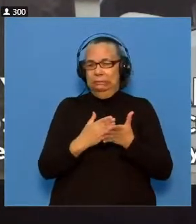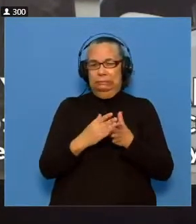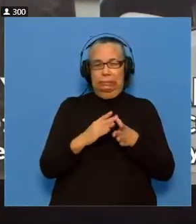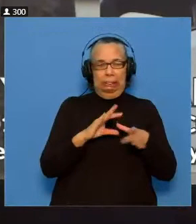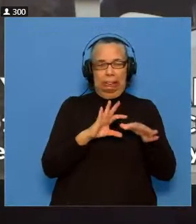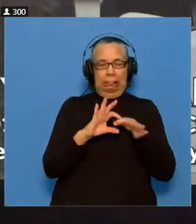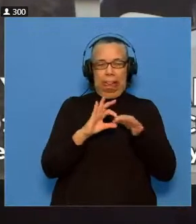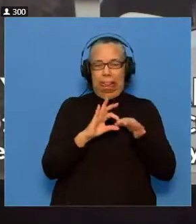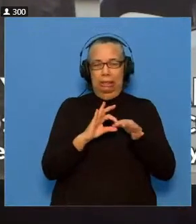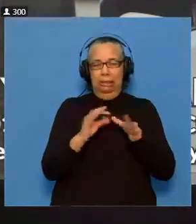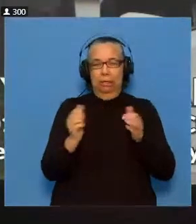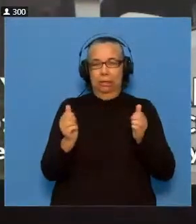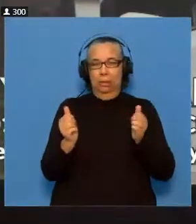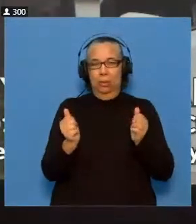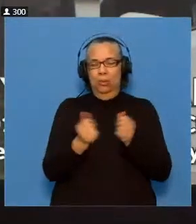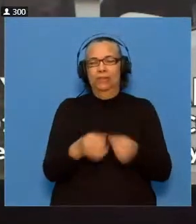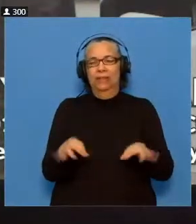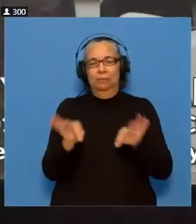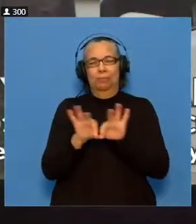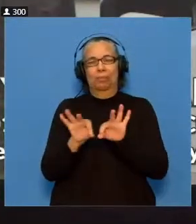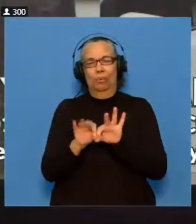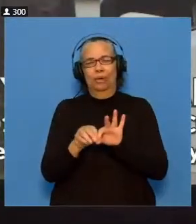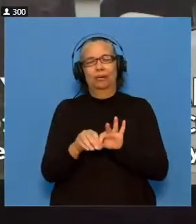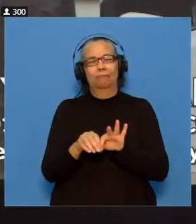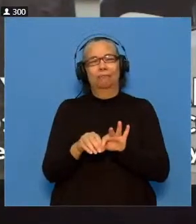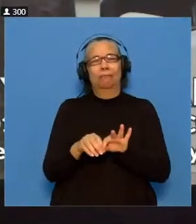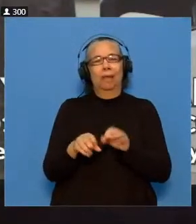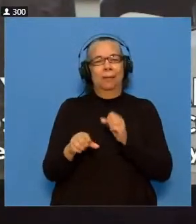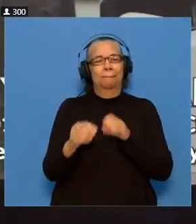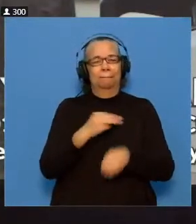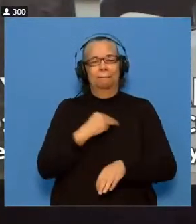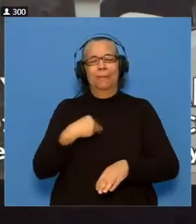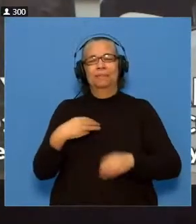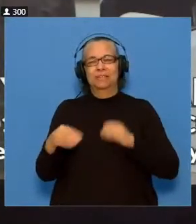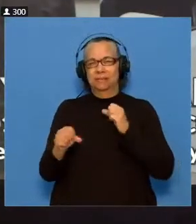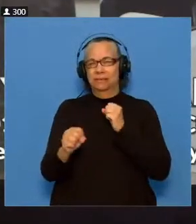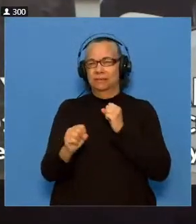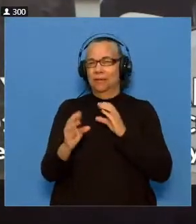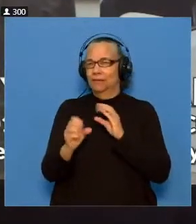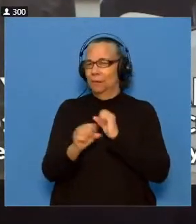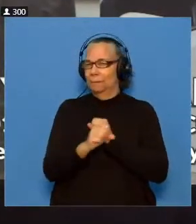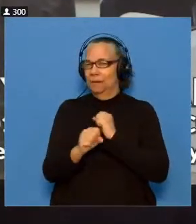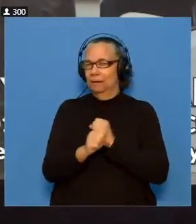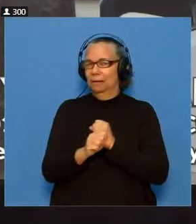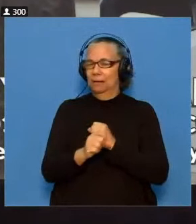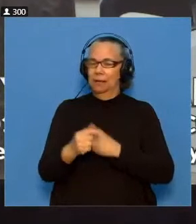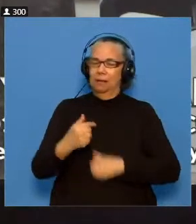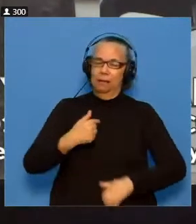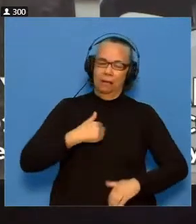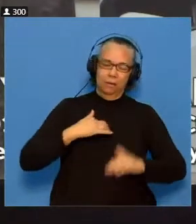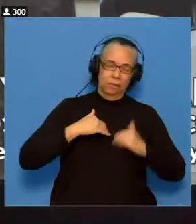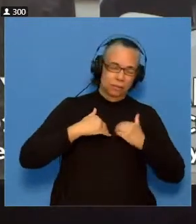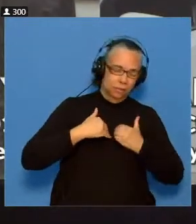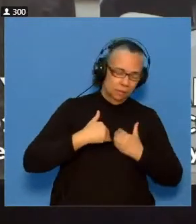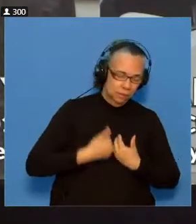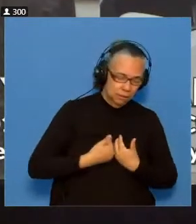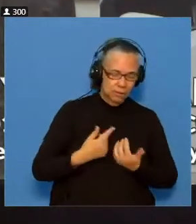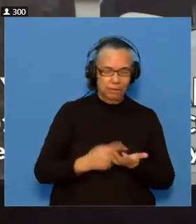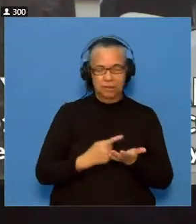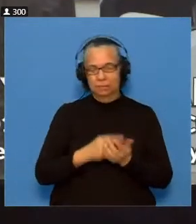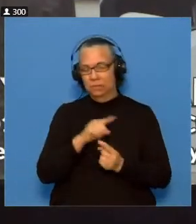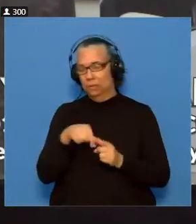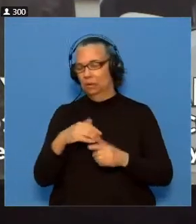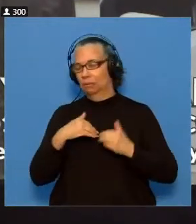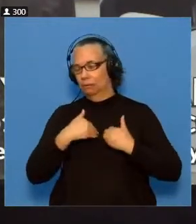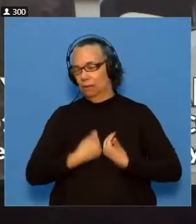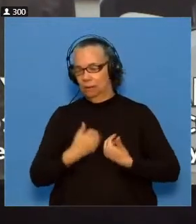valued members of our media over the last few press conferences that I attended. Like many, I was fatigued, and sometimes when you're tired,